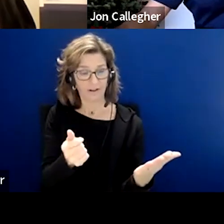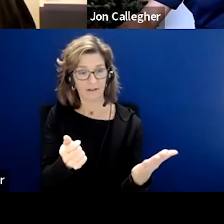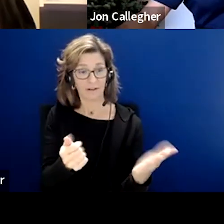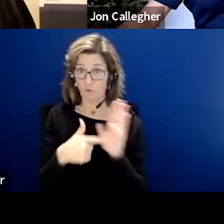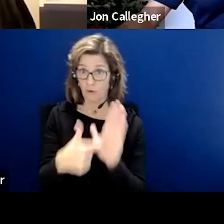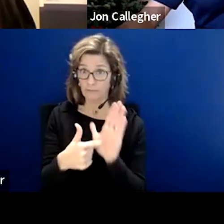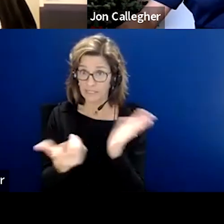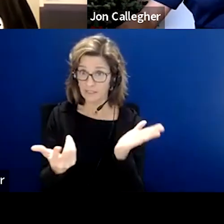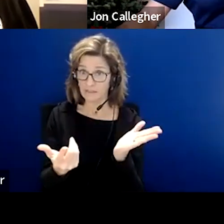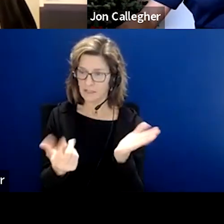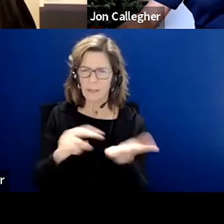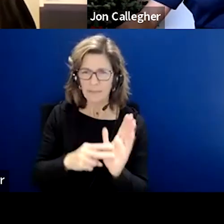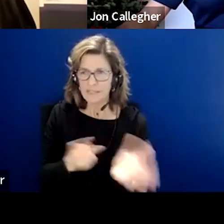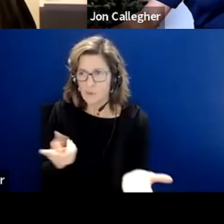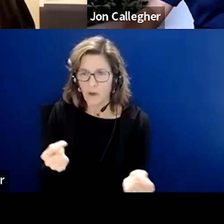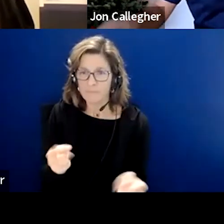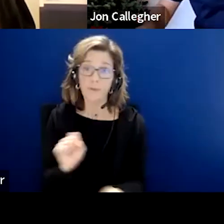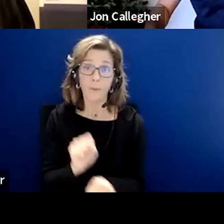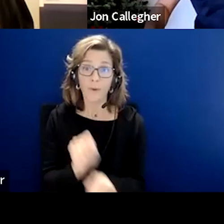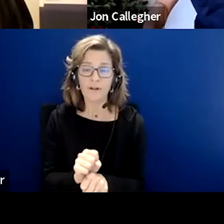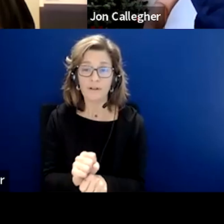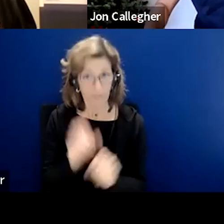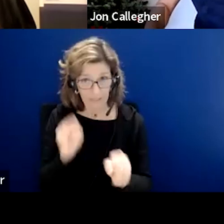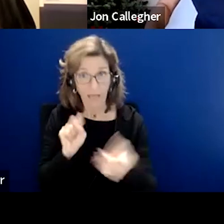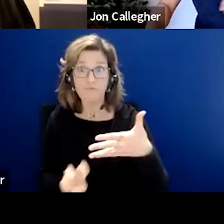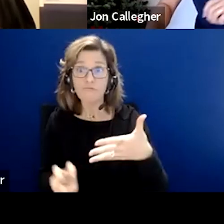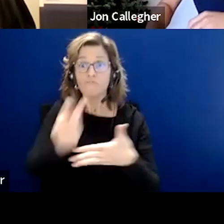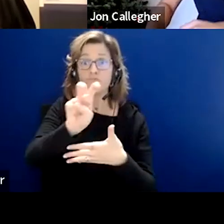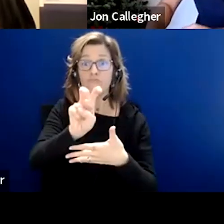to advance in their career? Does that mean that they have the ability to